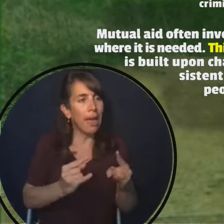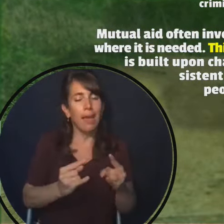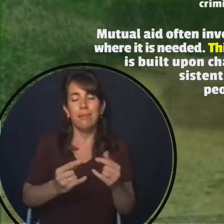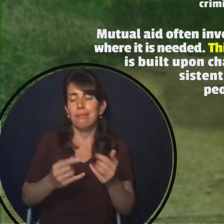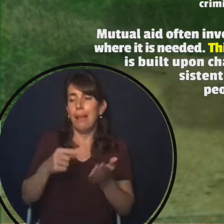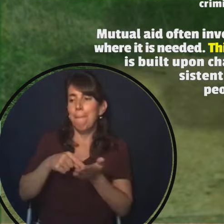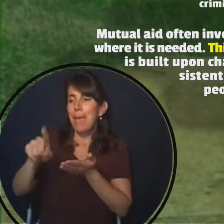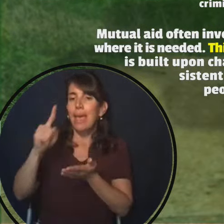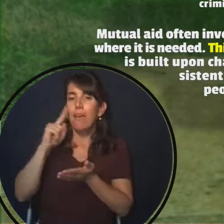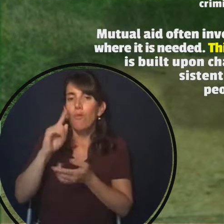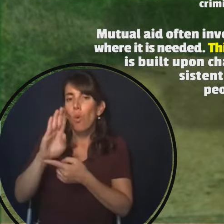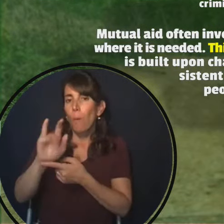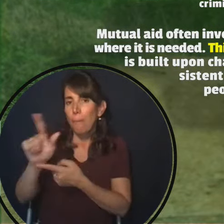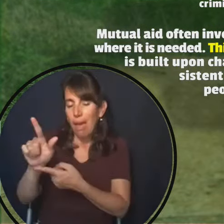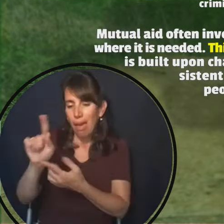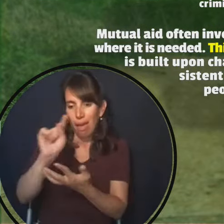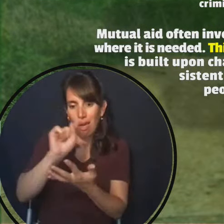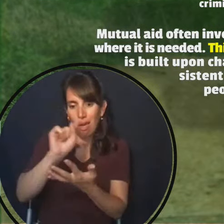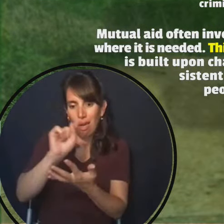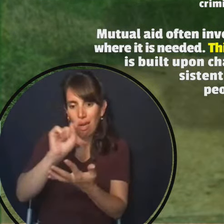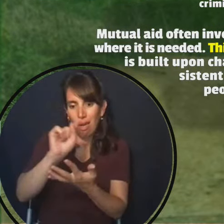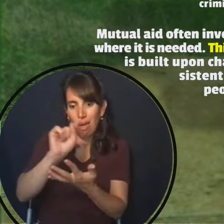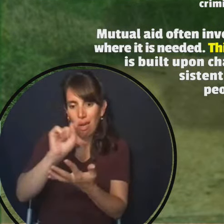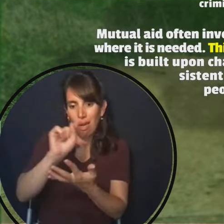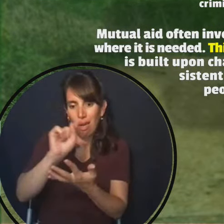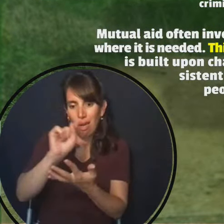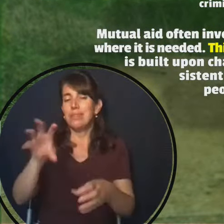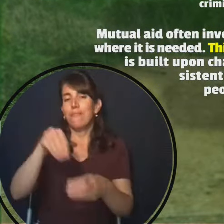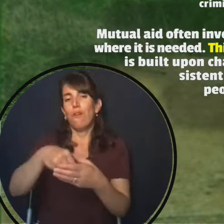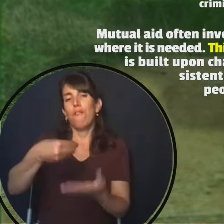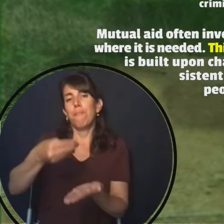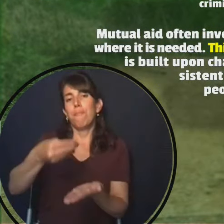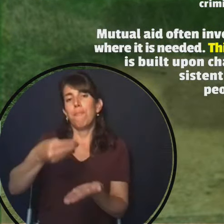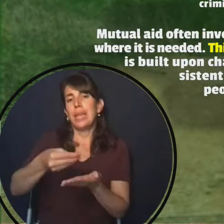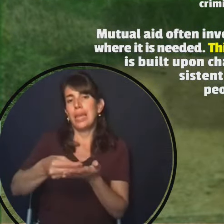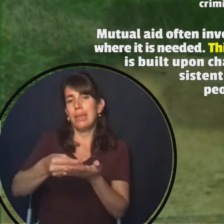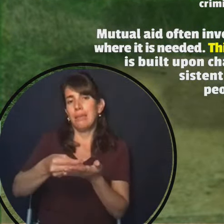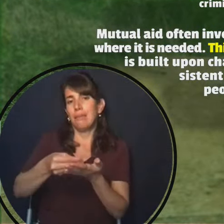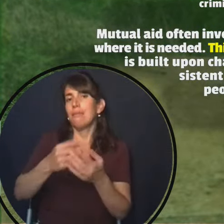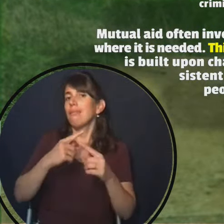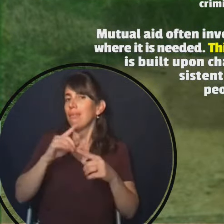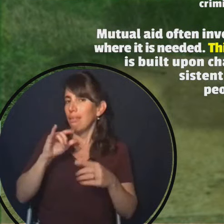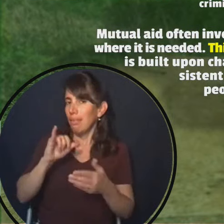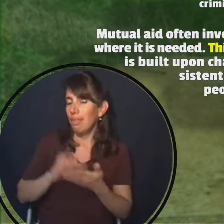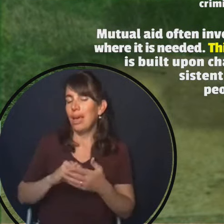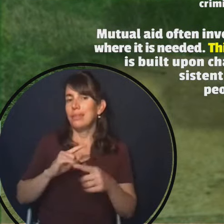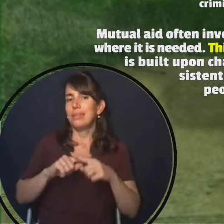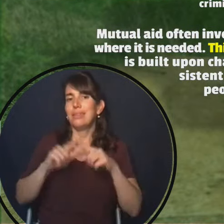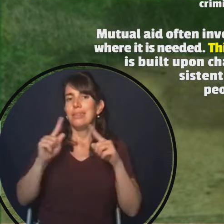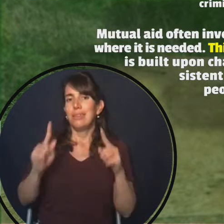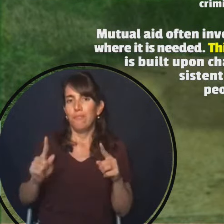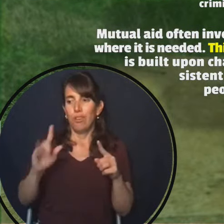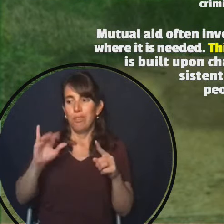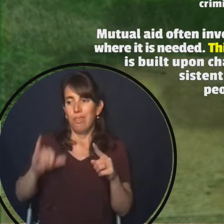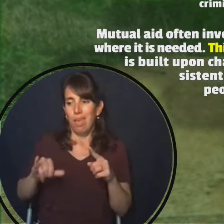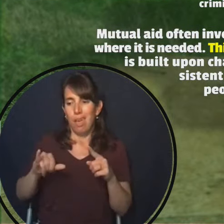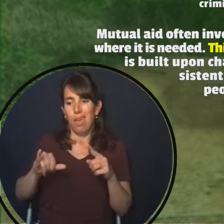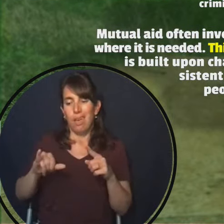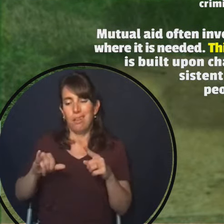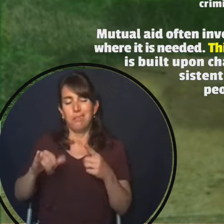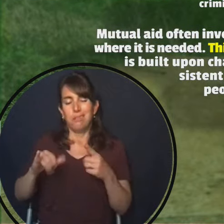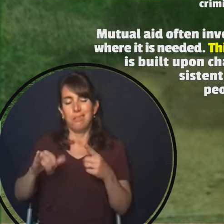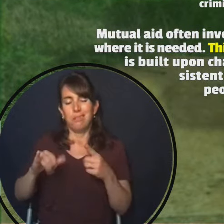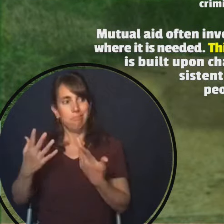all involves money. And it, you know, that's very different than a lot of ways, you know, resources are often hoarded, right? So I think one of the ethoses